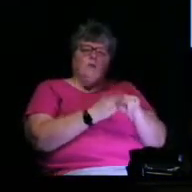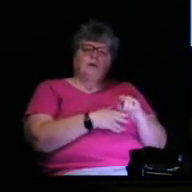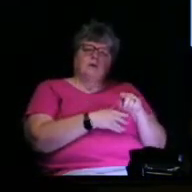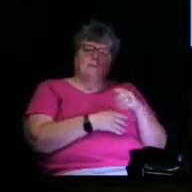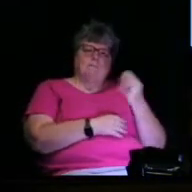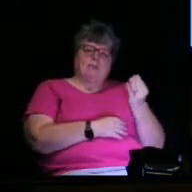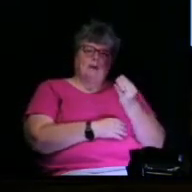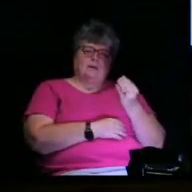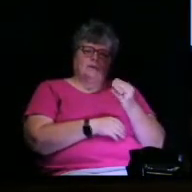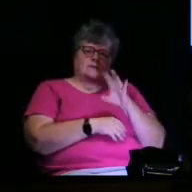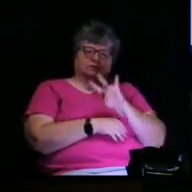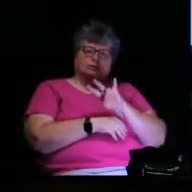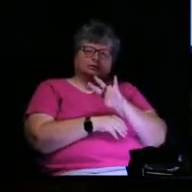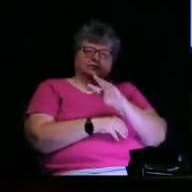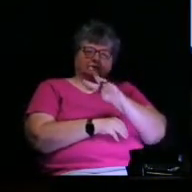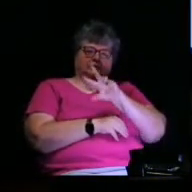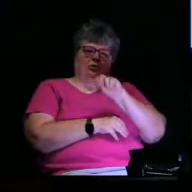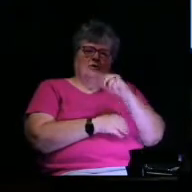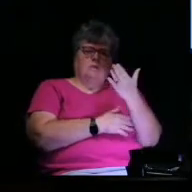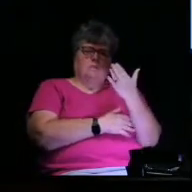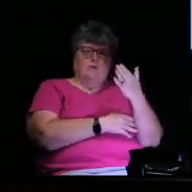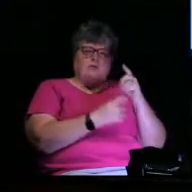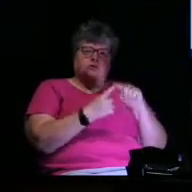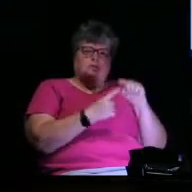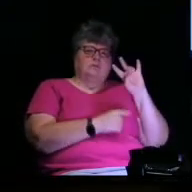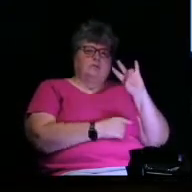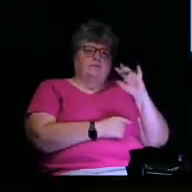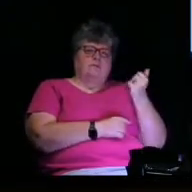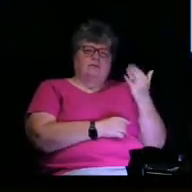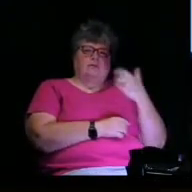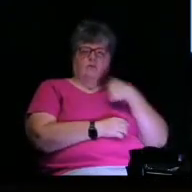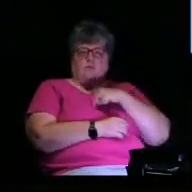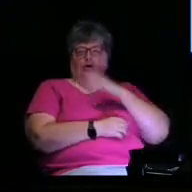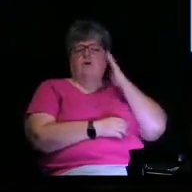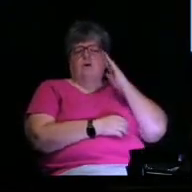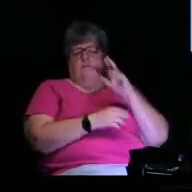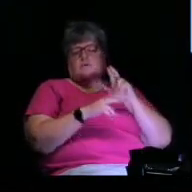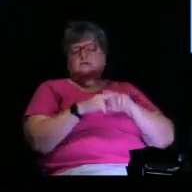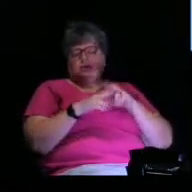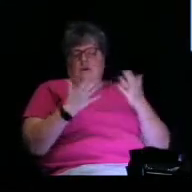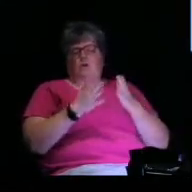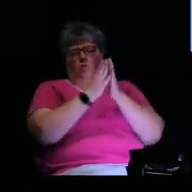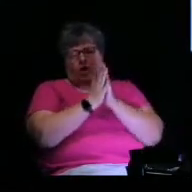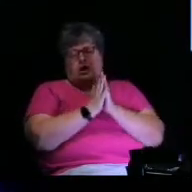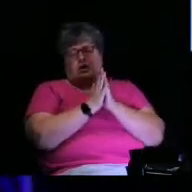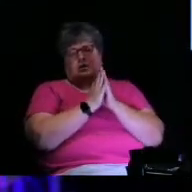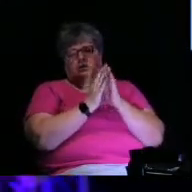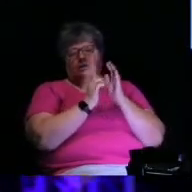to be right here Monday through Friday, 6:30 to 7:15, praying and worshiping. And on Saturdays,